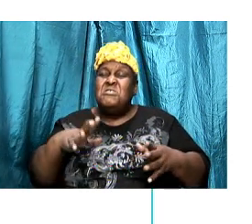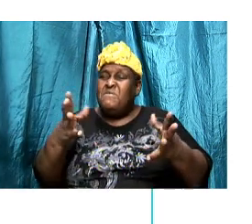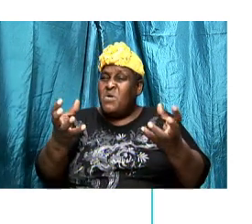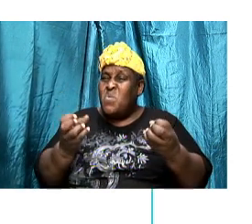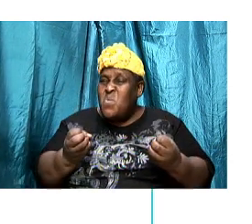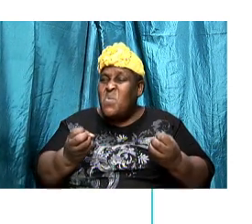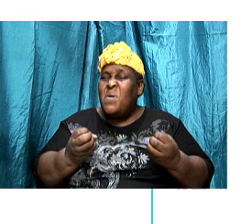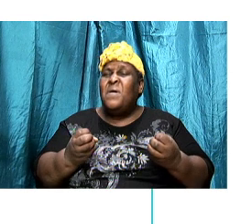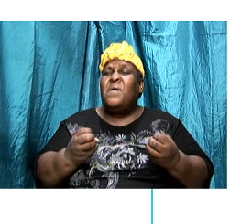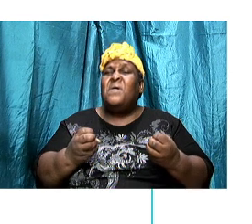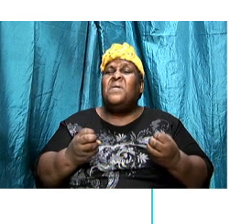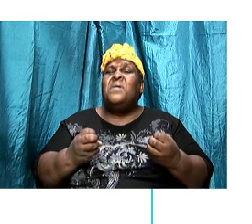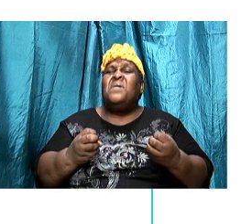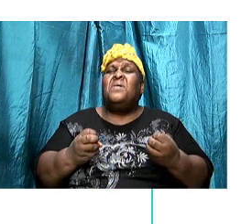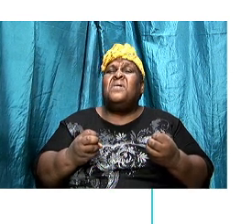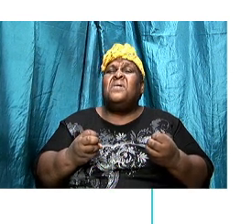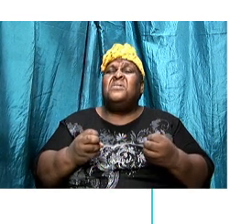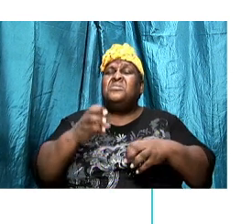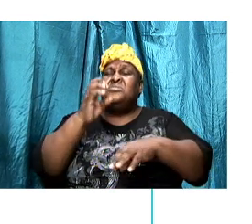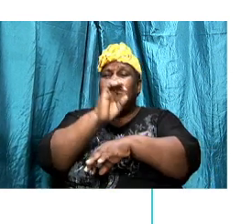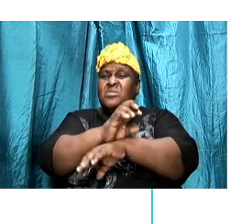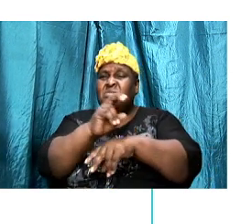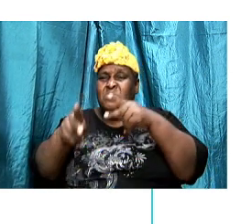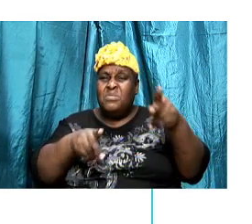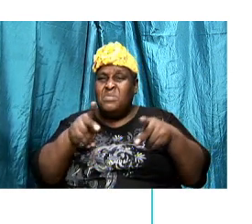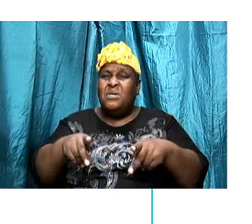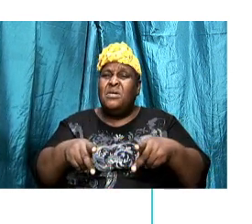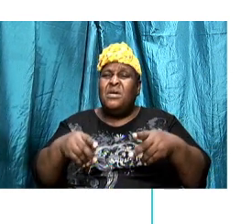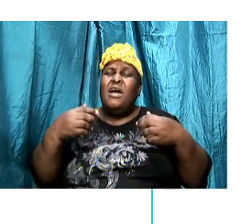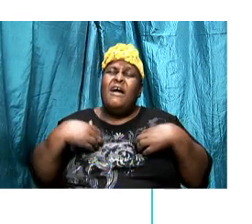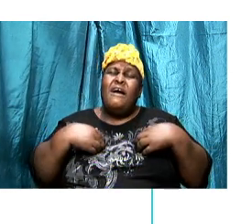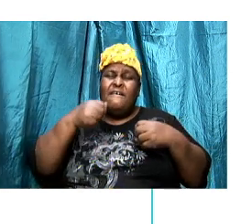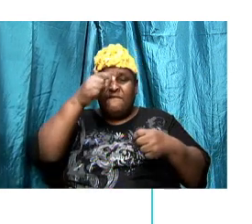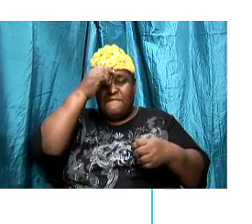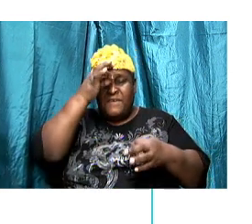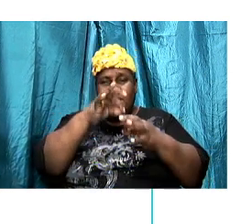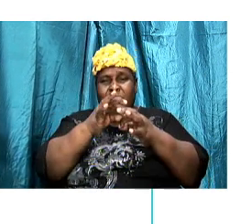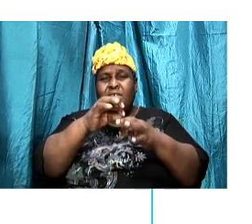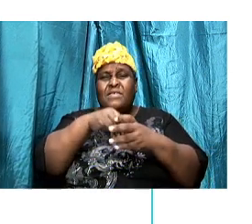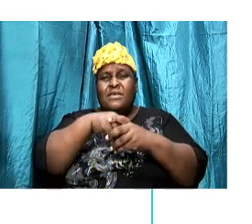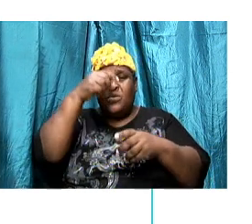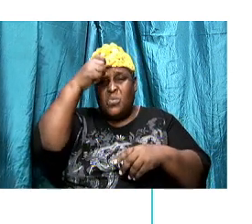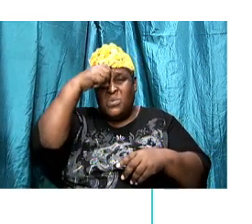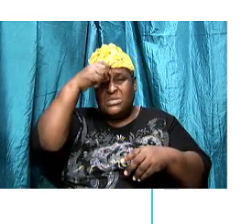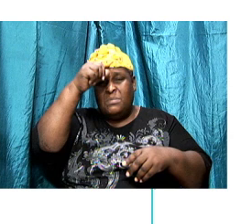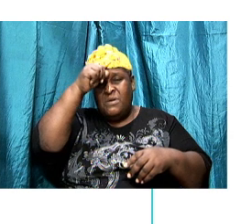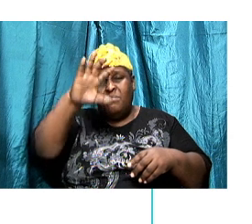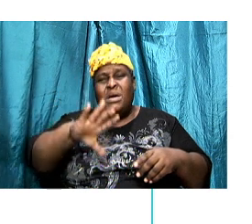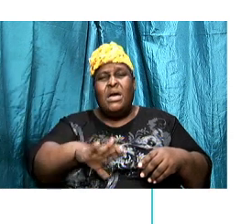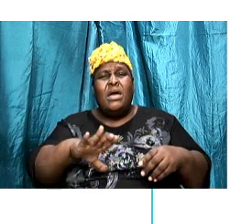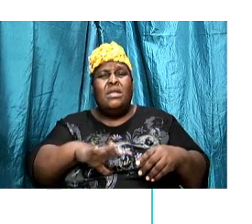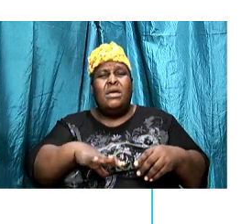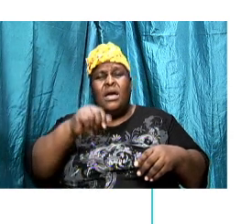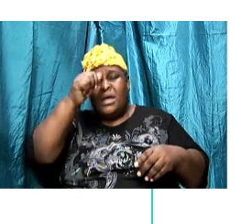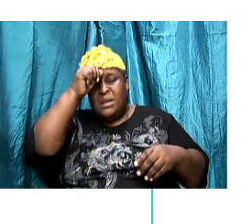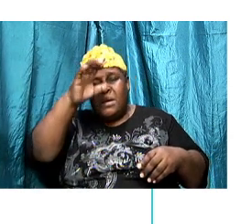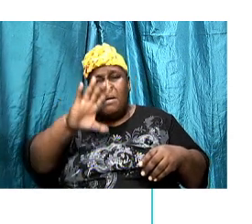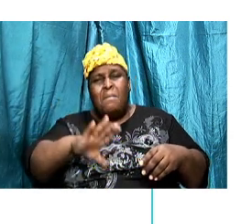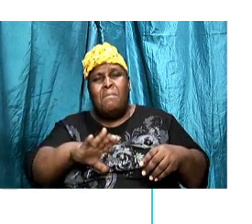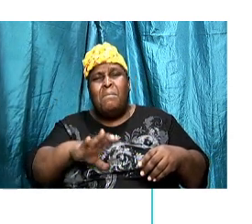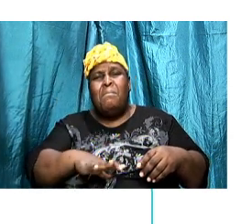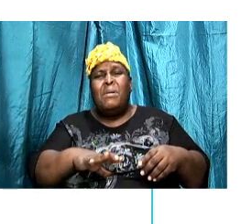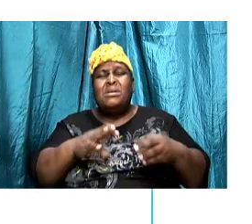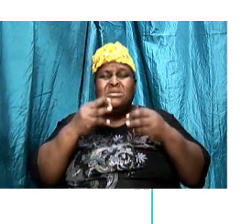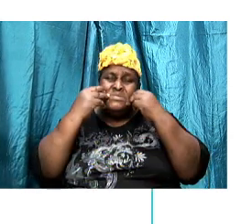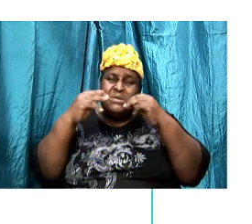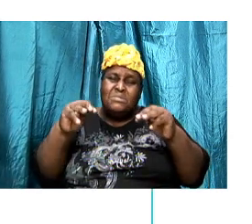church to have faith in the wisdom of men and the eloquency of men and a man putting a message and blessing you and all